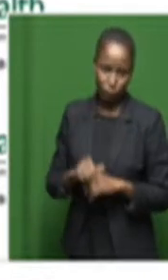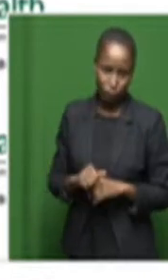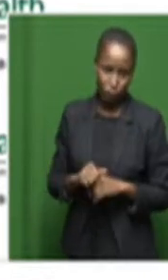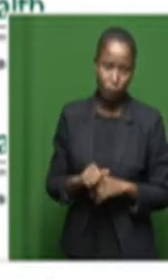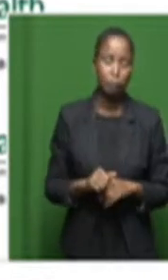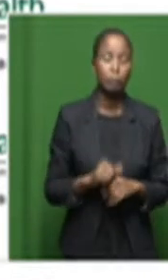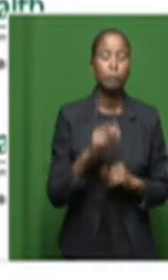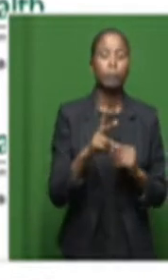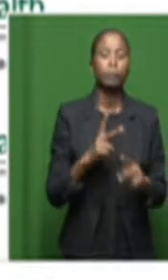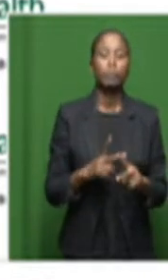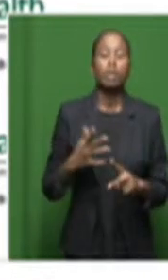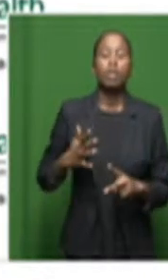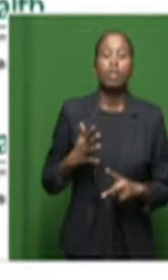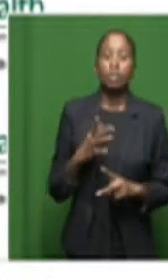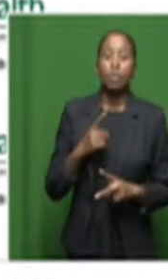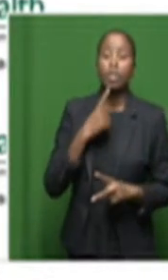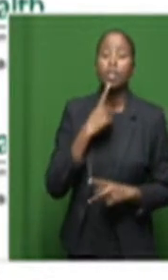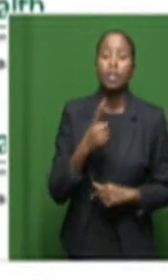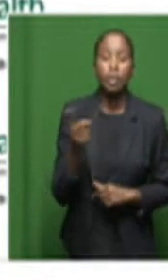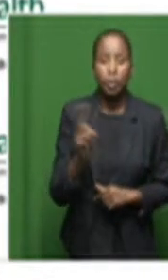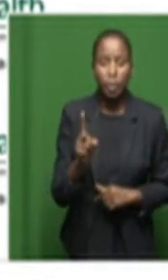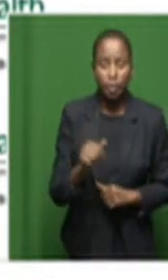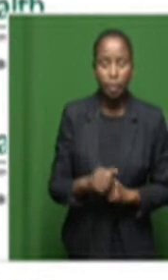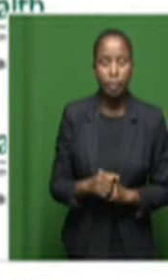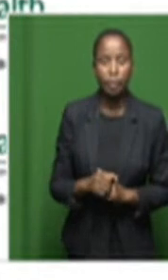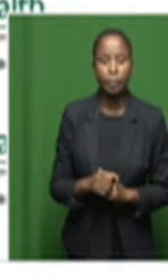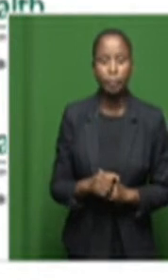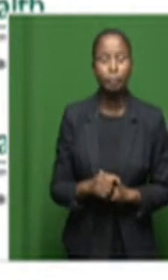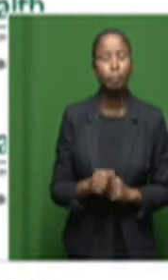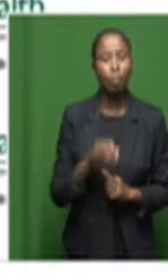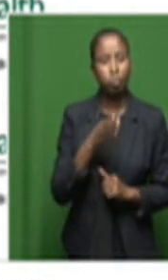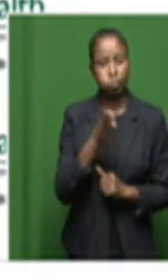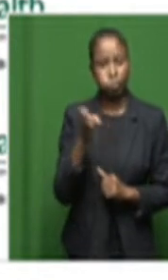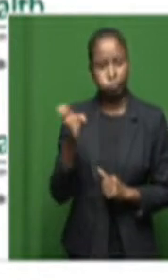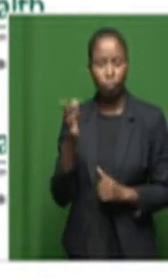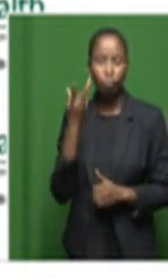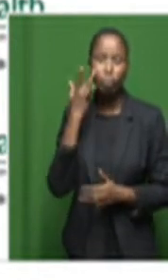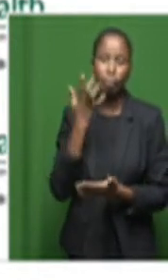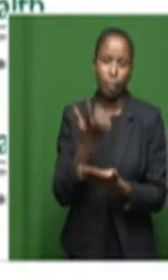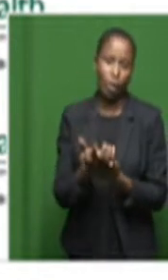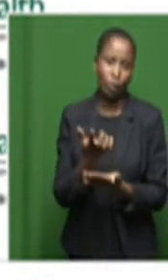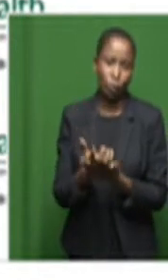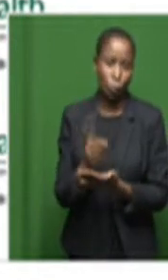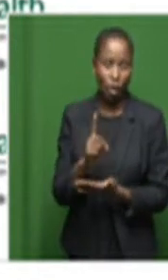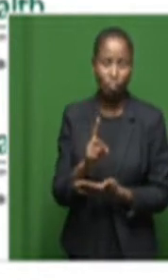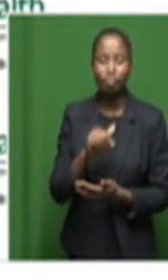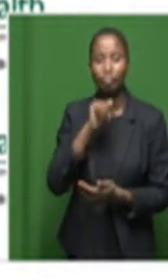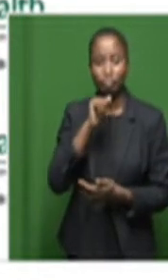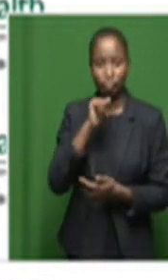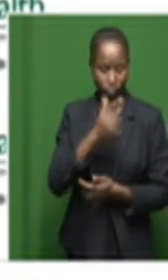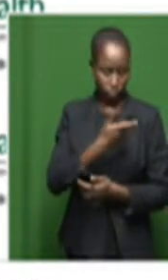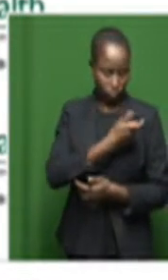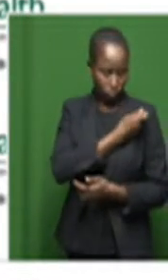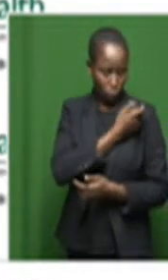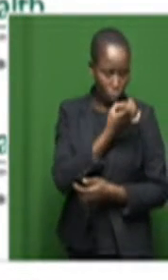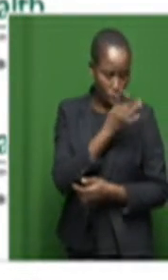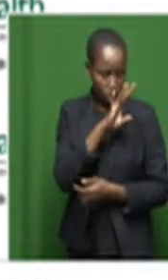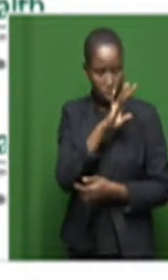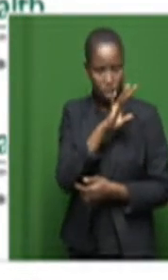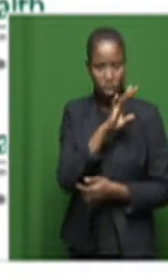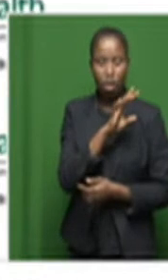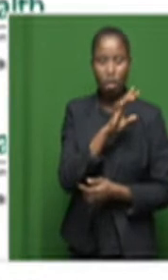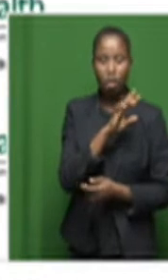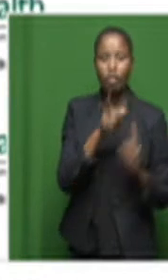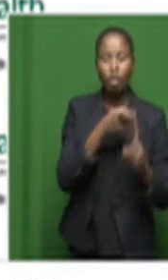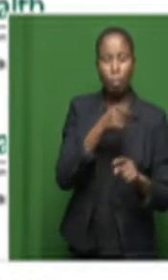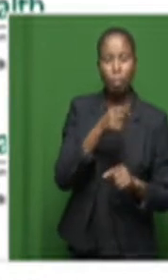however, stress that there is ample evidence that even a 1 dose of the double